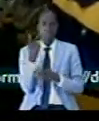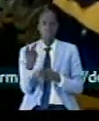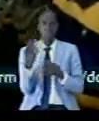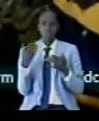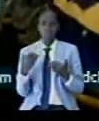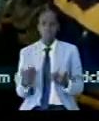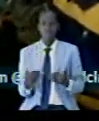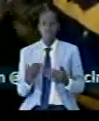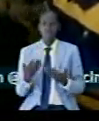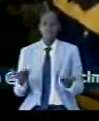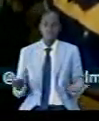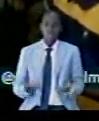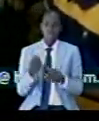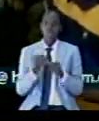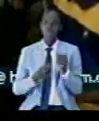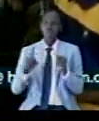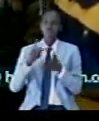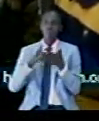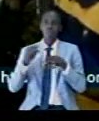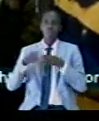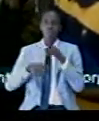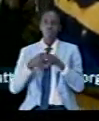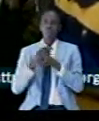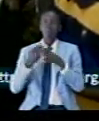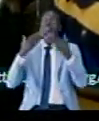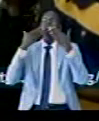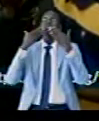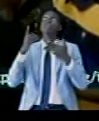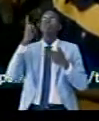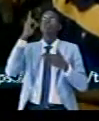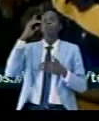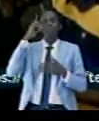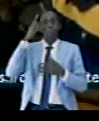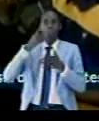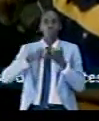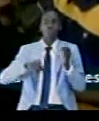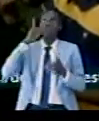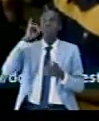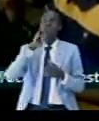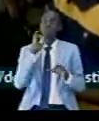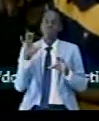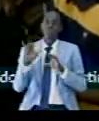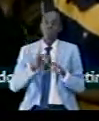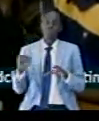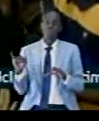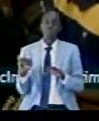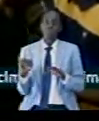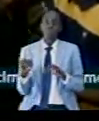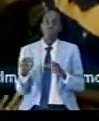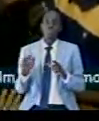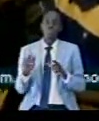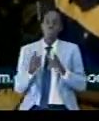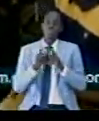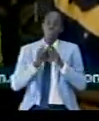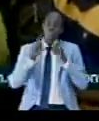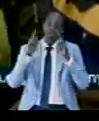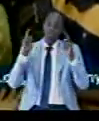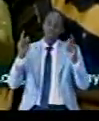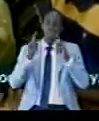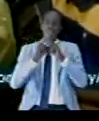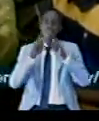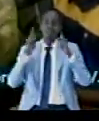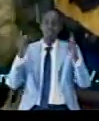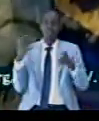the world. Let's appreciate the Lord for the great things God is doing around the world. great, great things that God